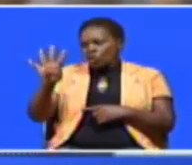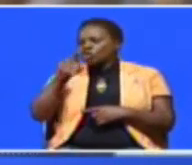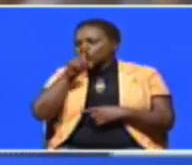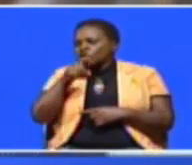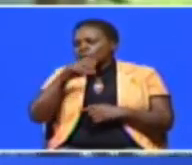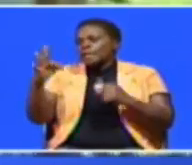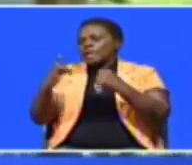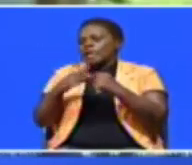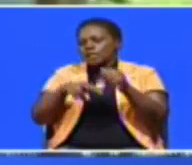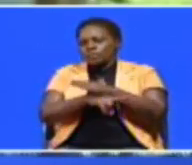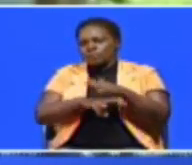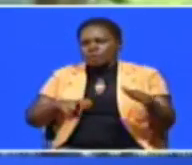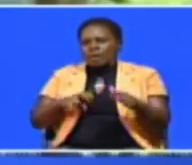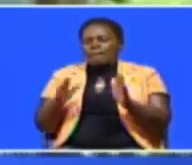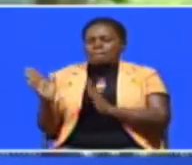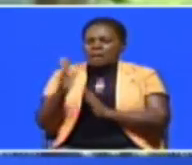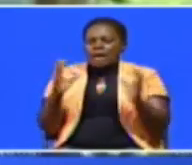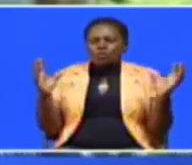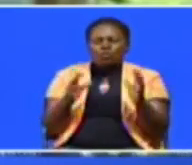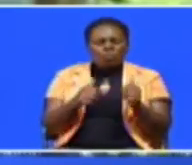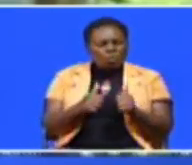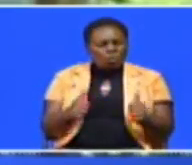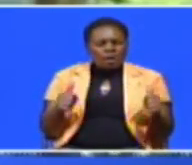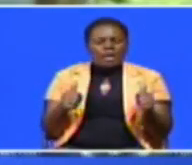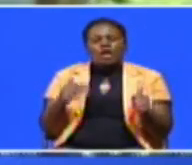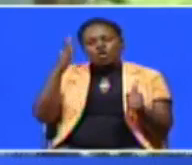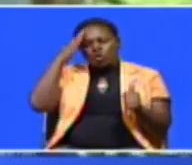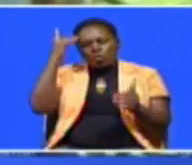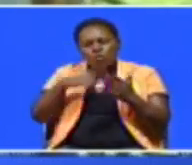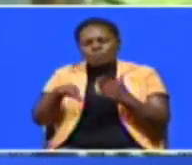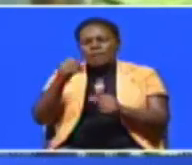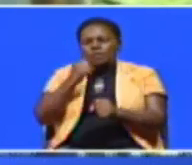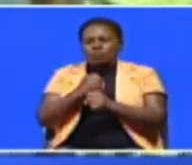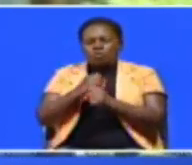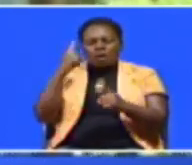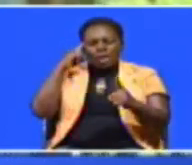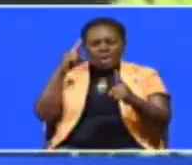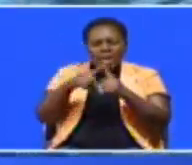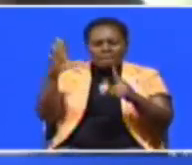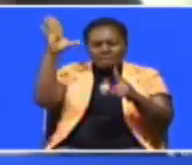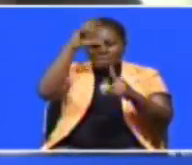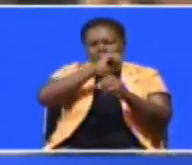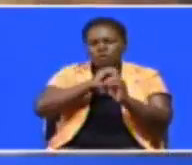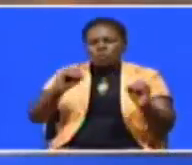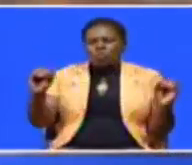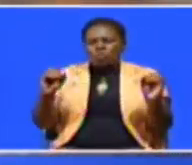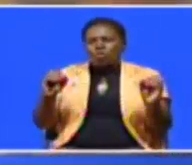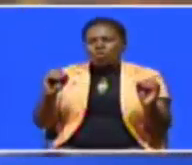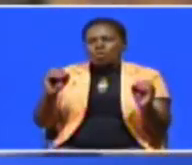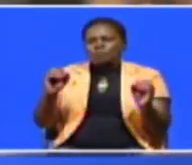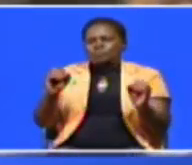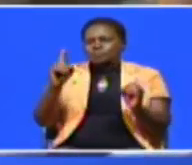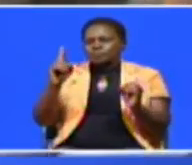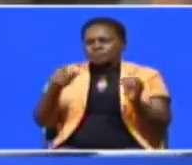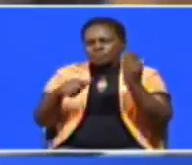8 chickens stolen. These are organized criminals. They know what they are doing and they hit their target without missing. One of the attackers,